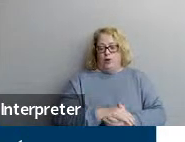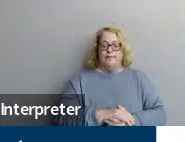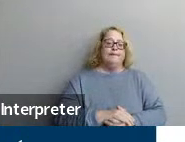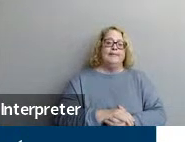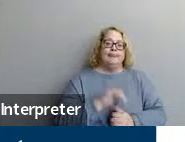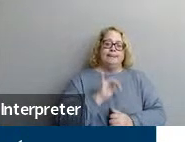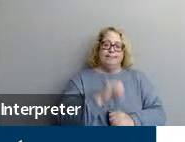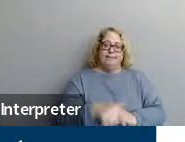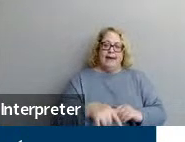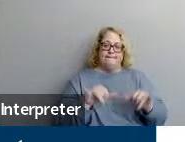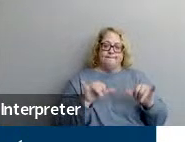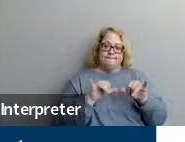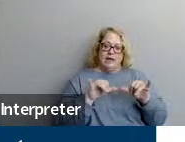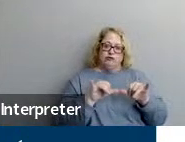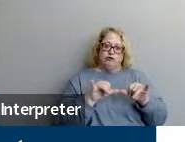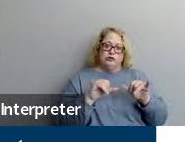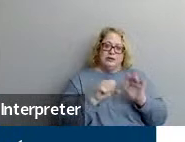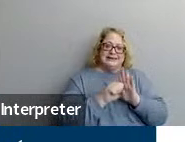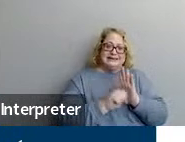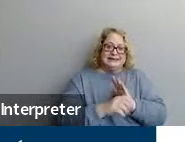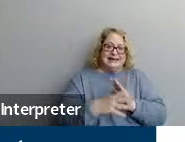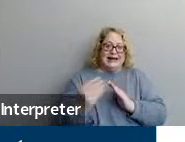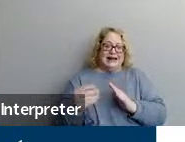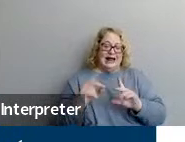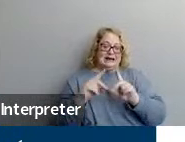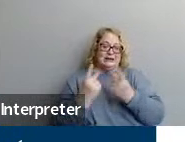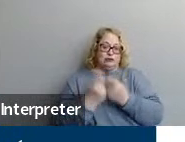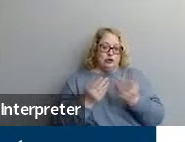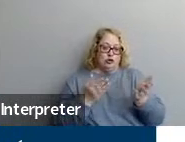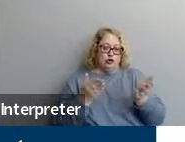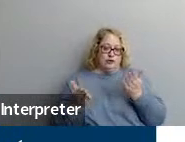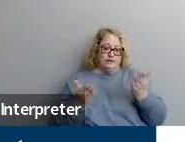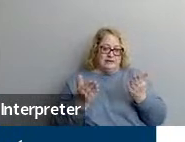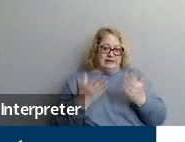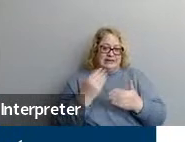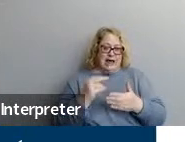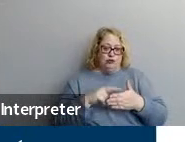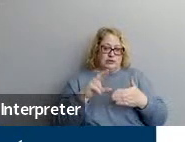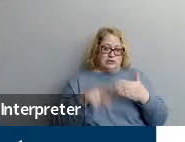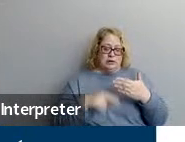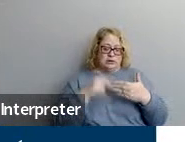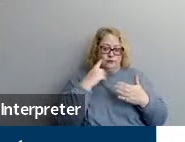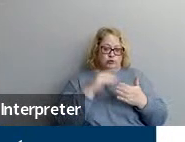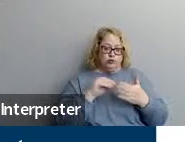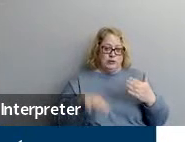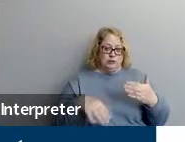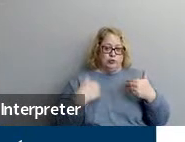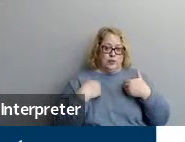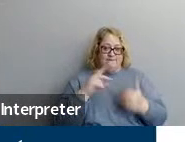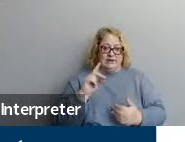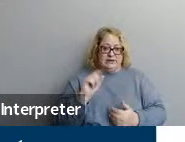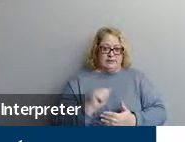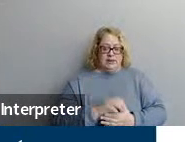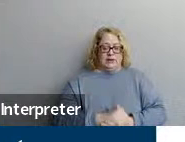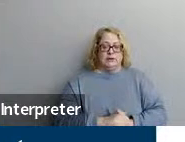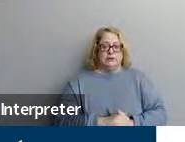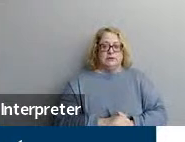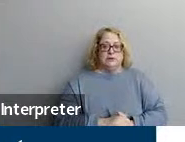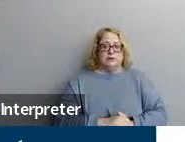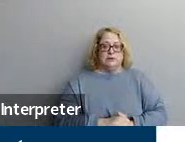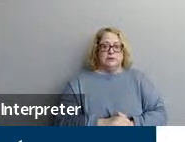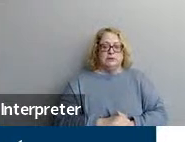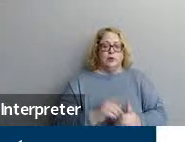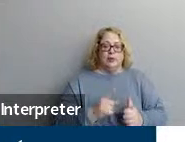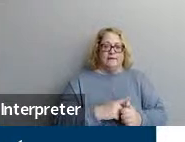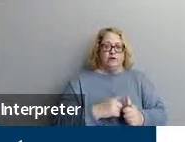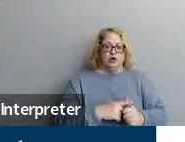that measure the state as well as district services and results for students with disabilities. And so the